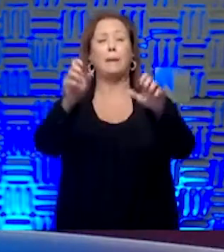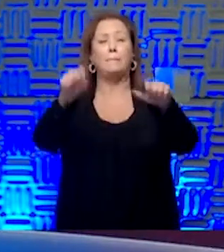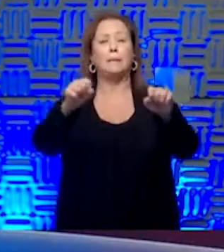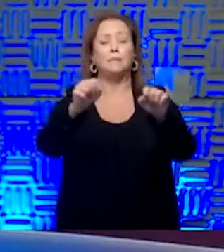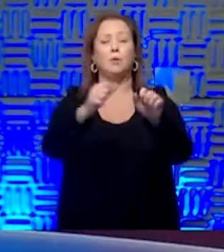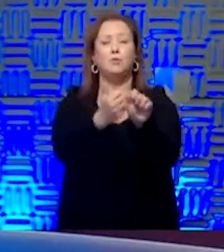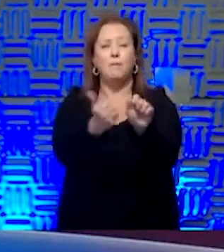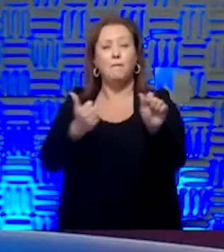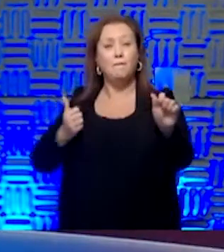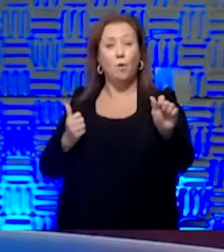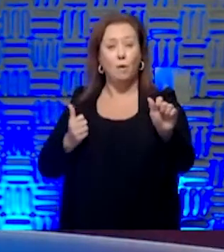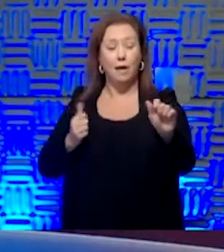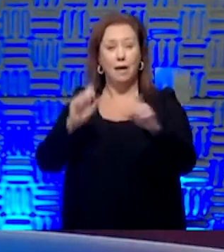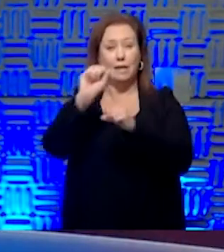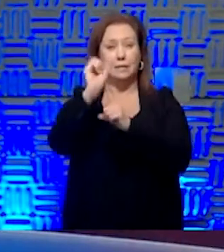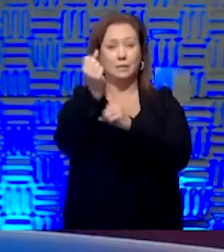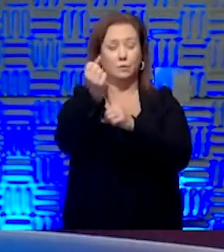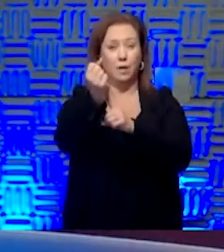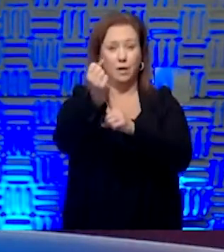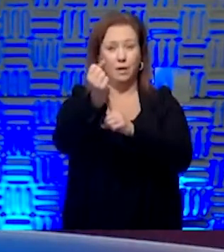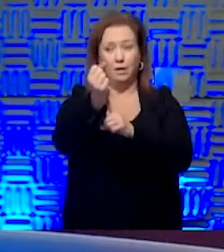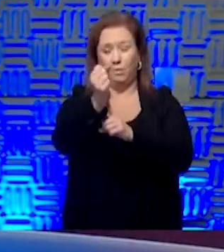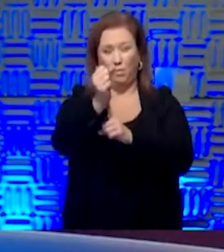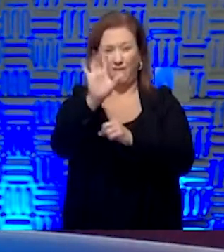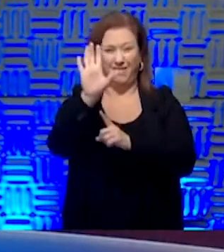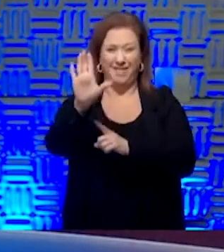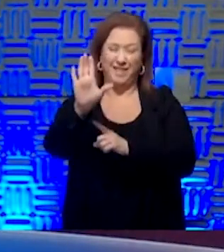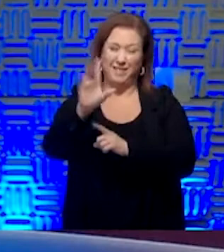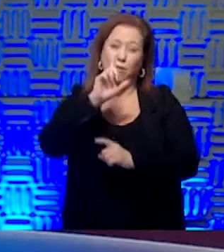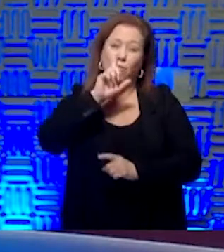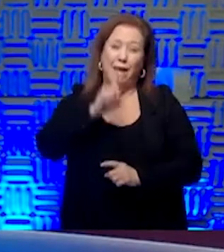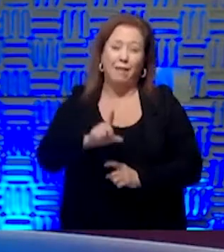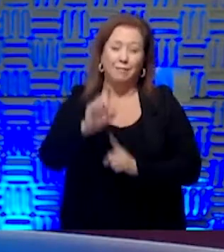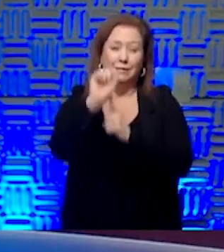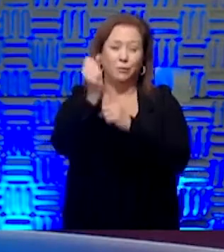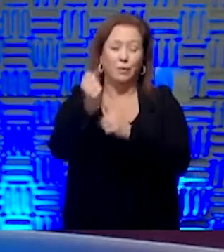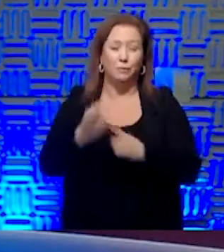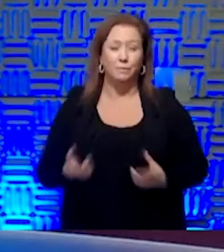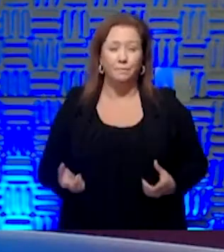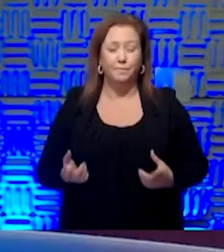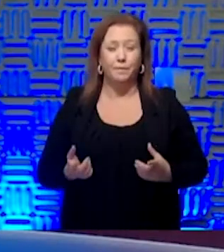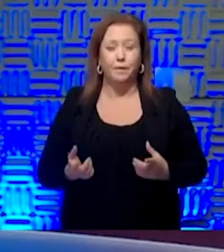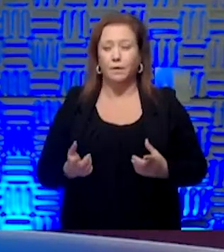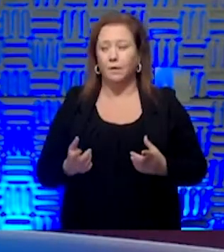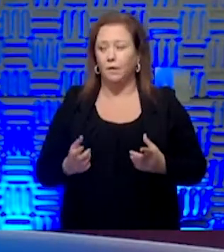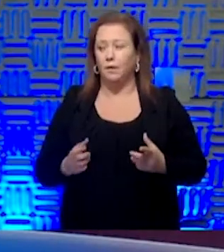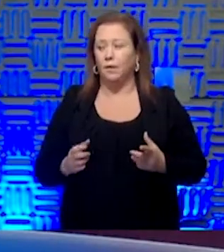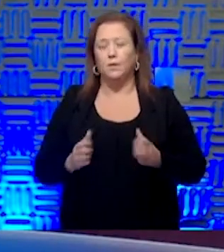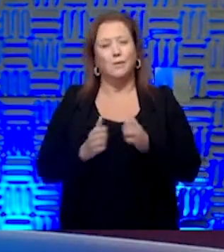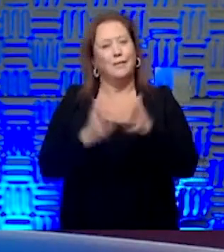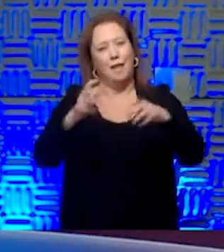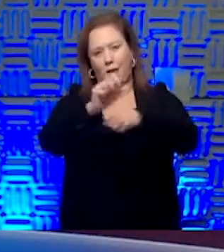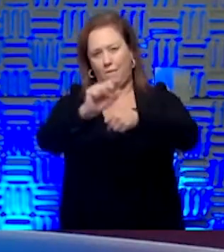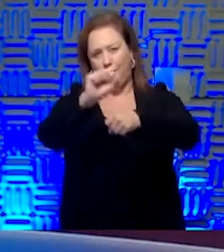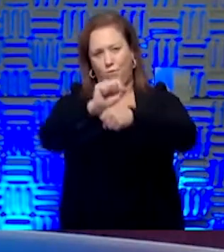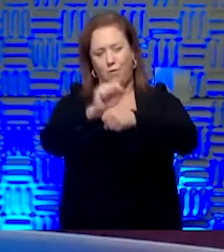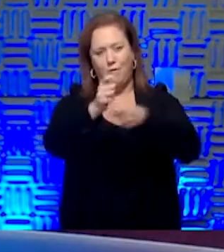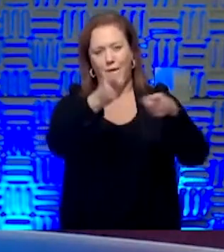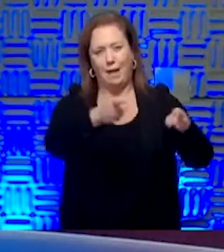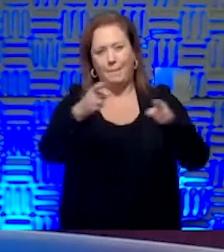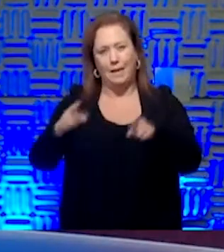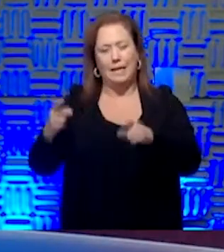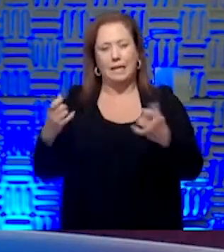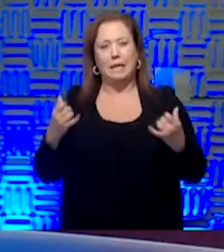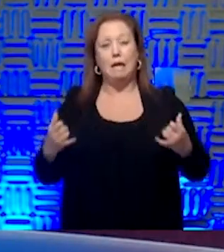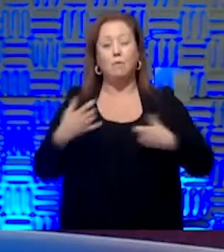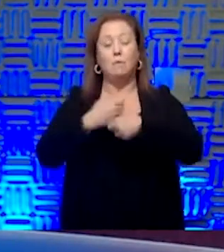avoid a situation where that question becomes a reality. And so there's an awful lot of work going on